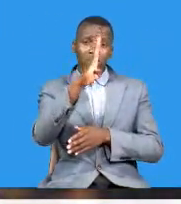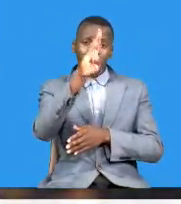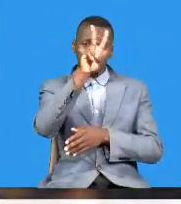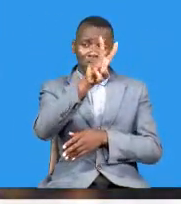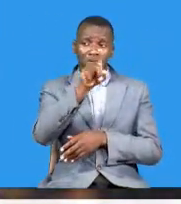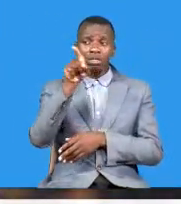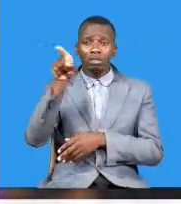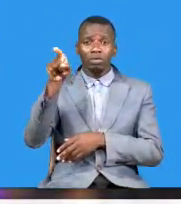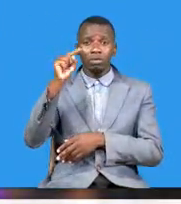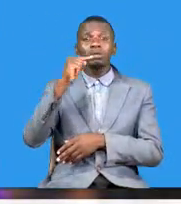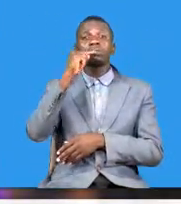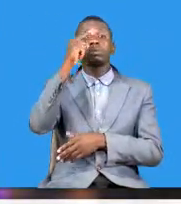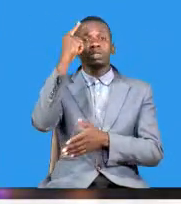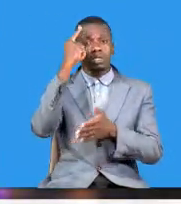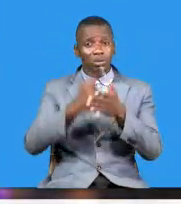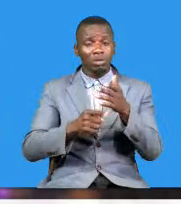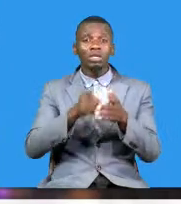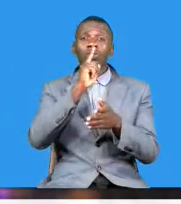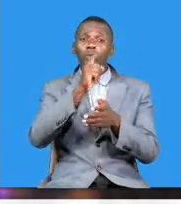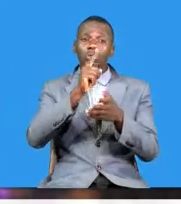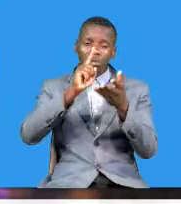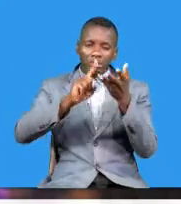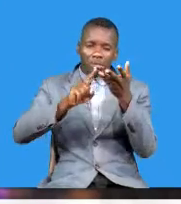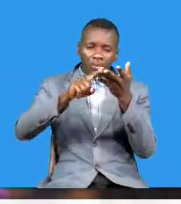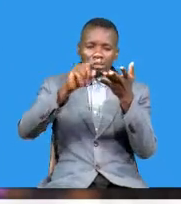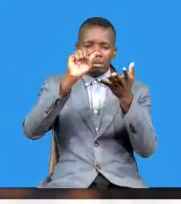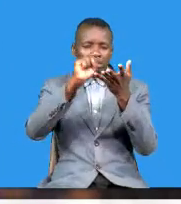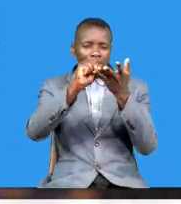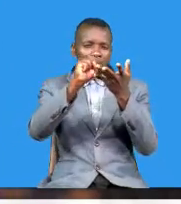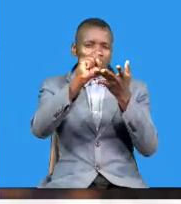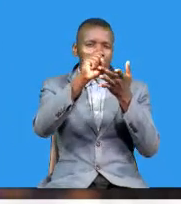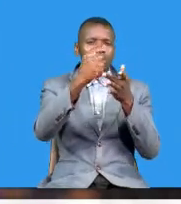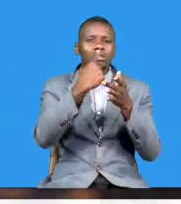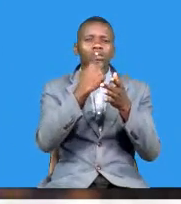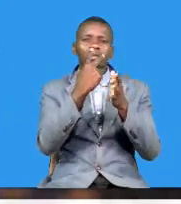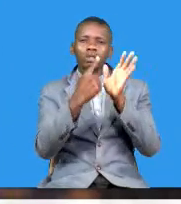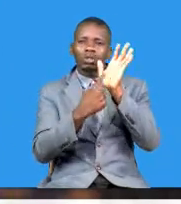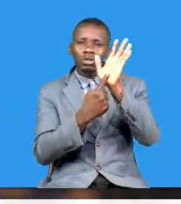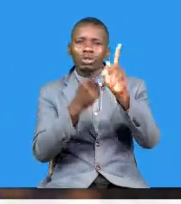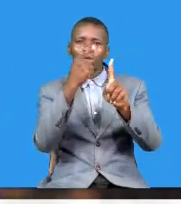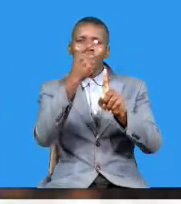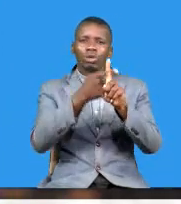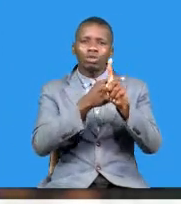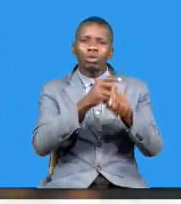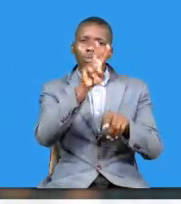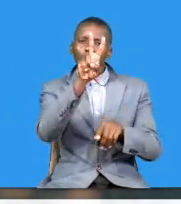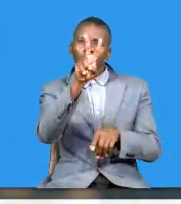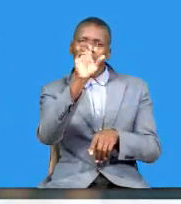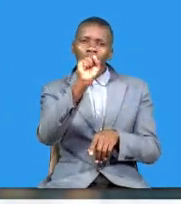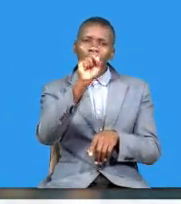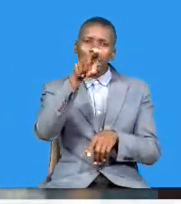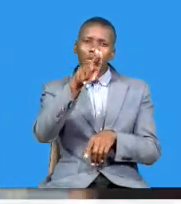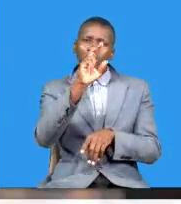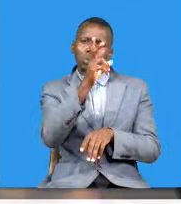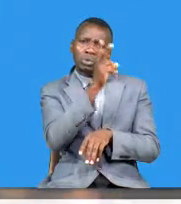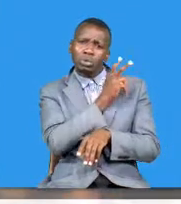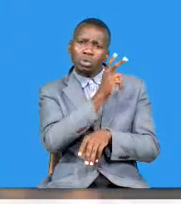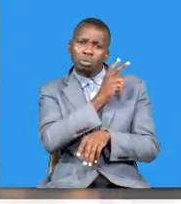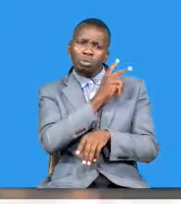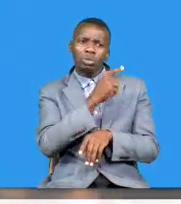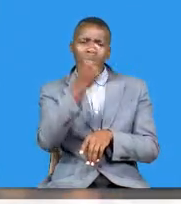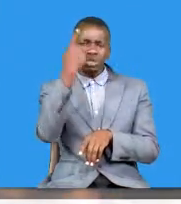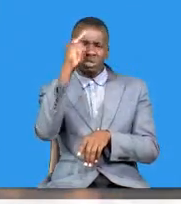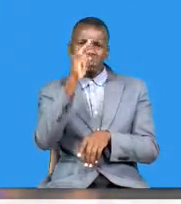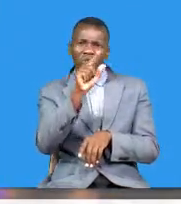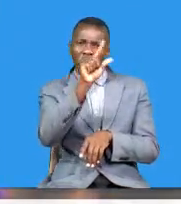Ms. Kasune said statistics released by the Victim Support Unit of the Zambia Police for the 4th quarter